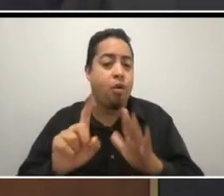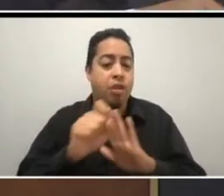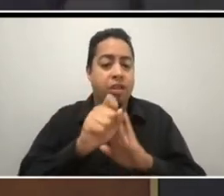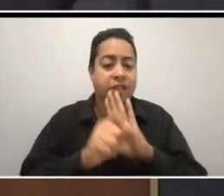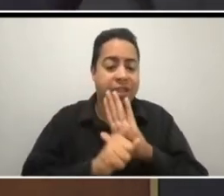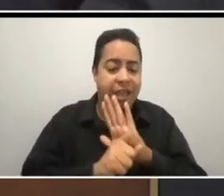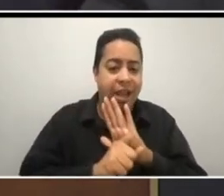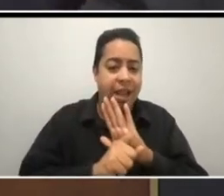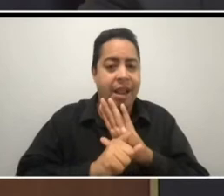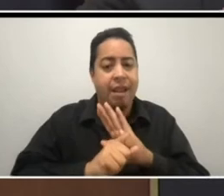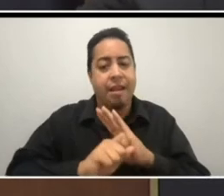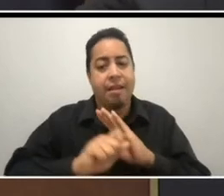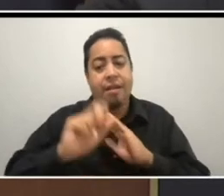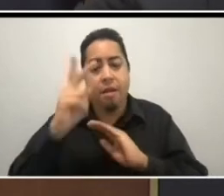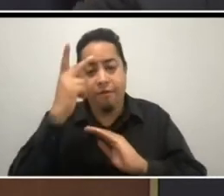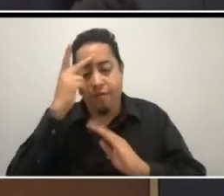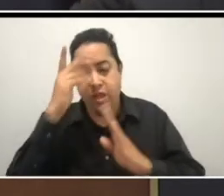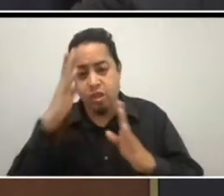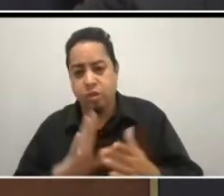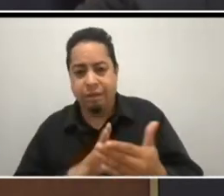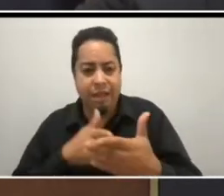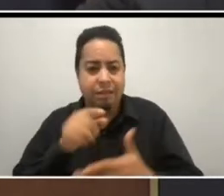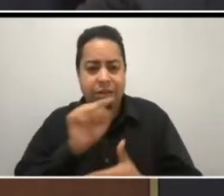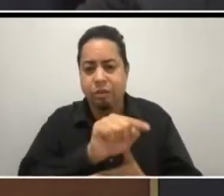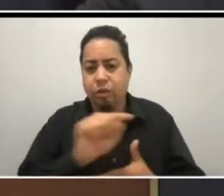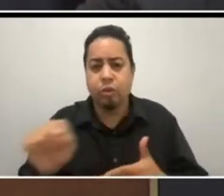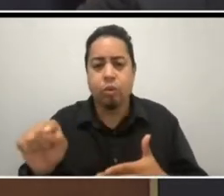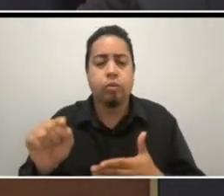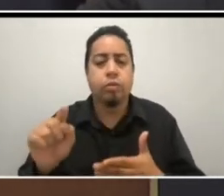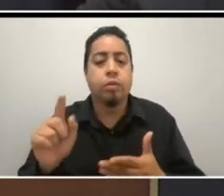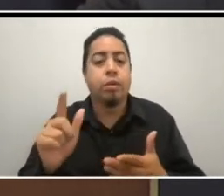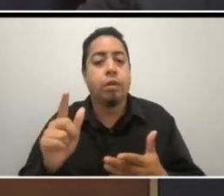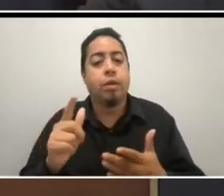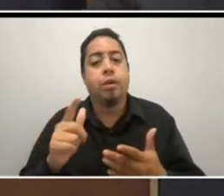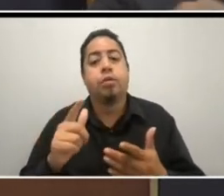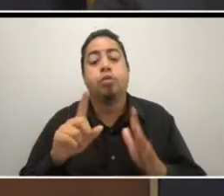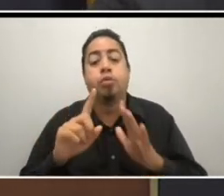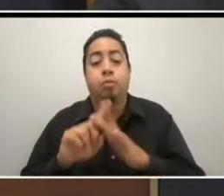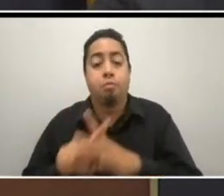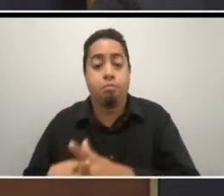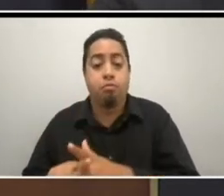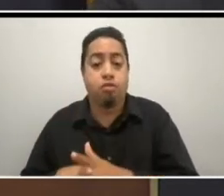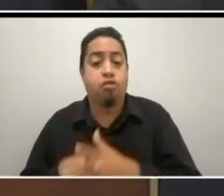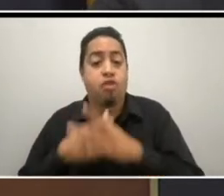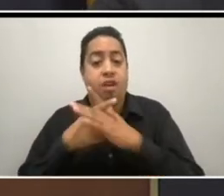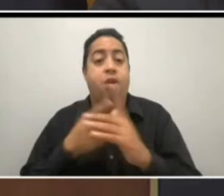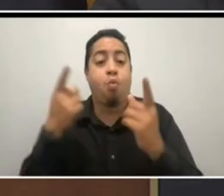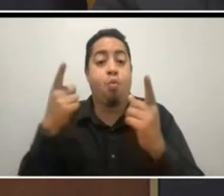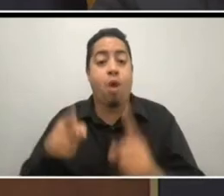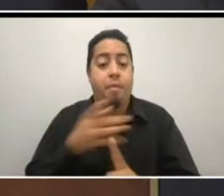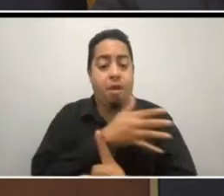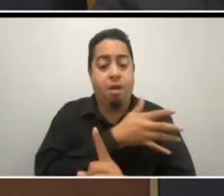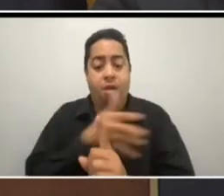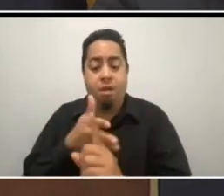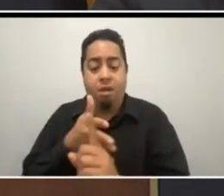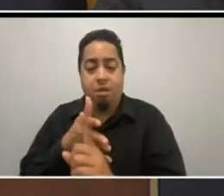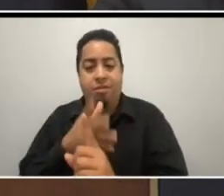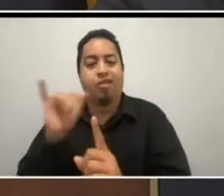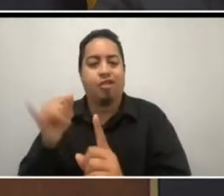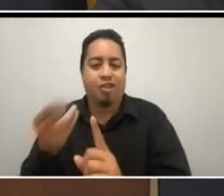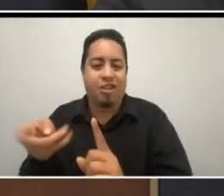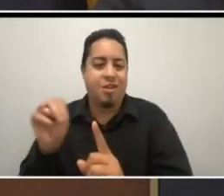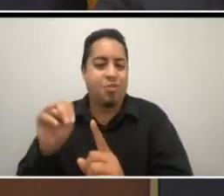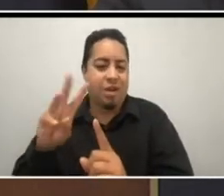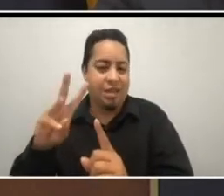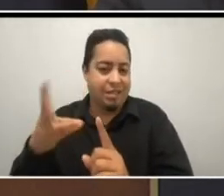to the violence we saw on January 6th at the U.S. Capitol. Today you will hear from Rusty Bowers, the Republican Speaker of the